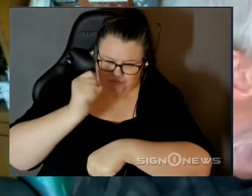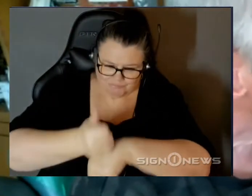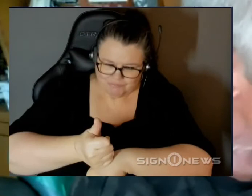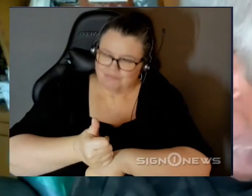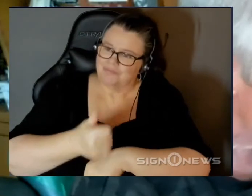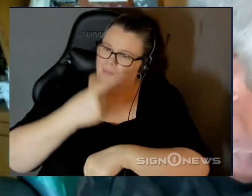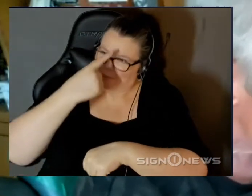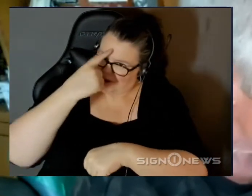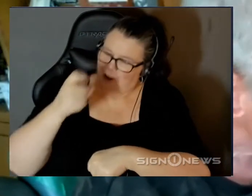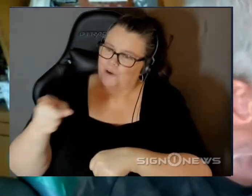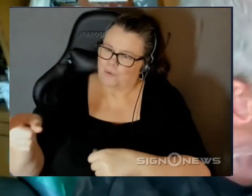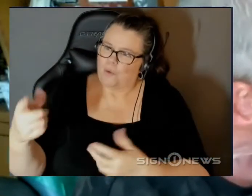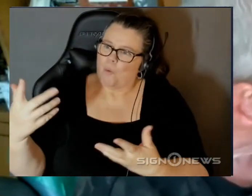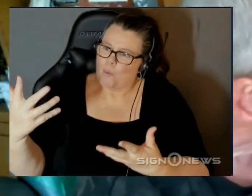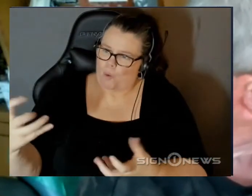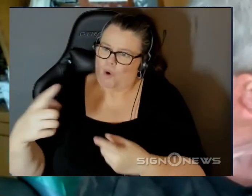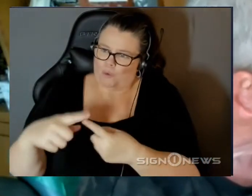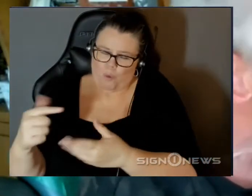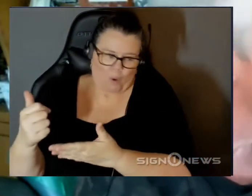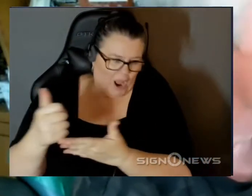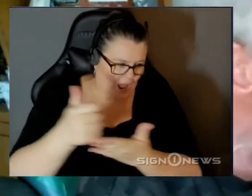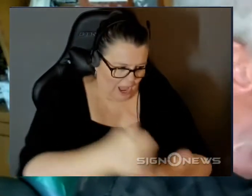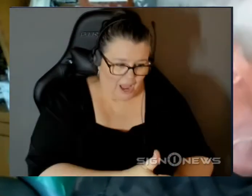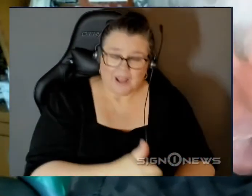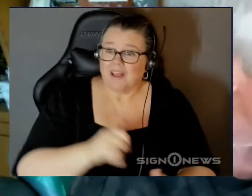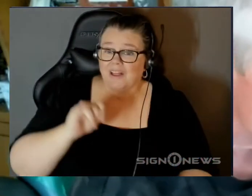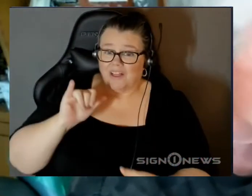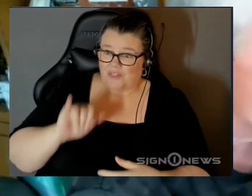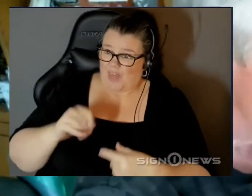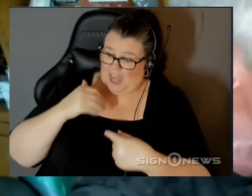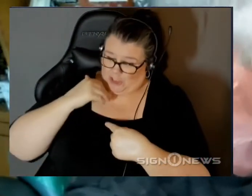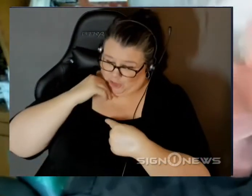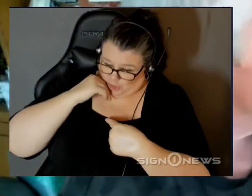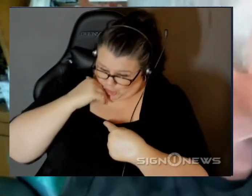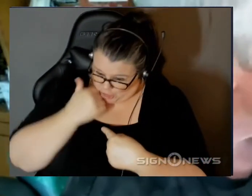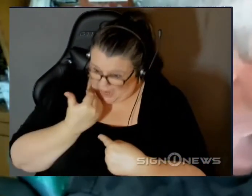is not on you. His shame is not on you.